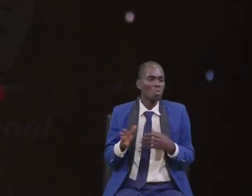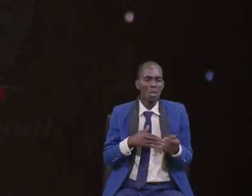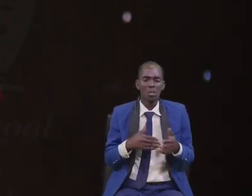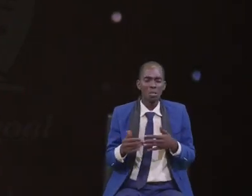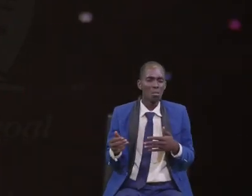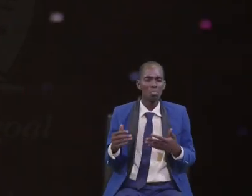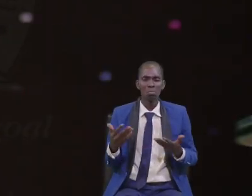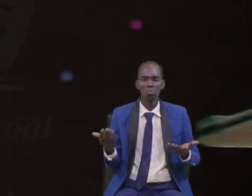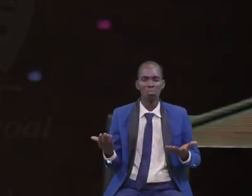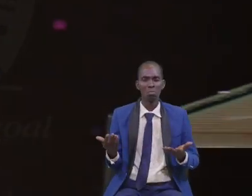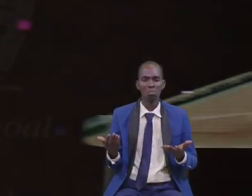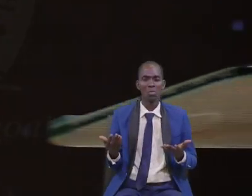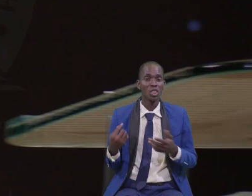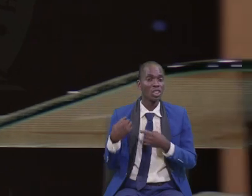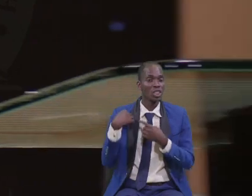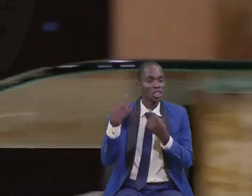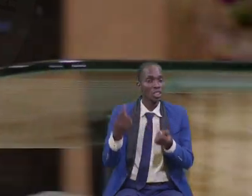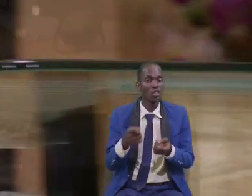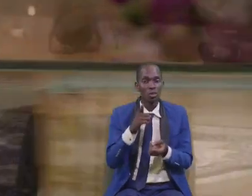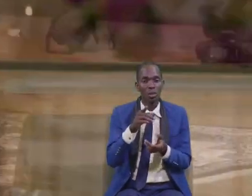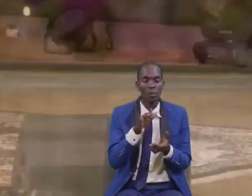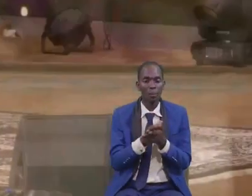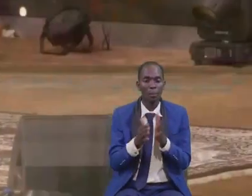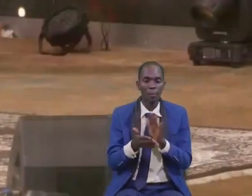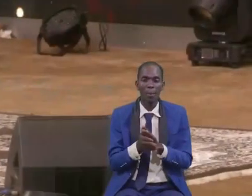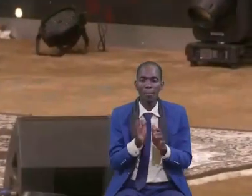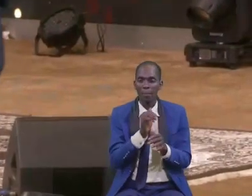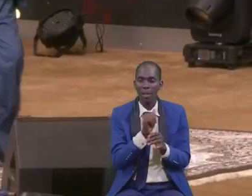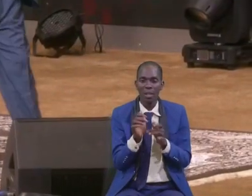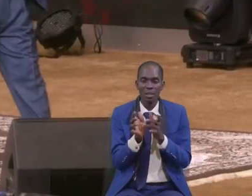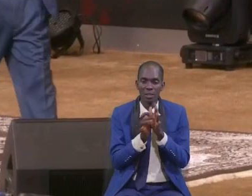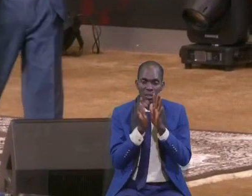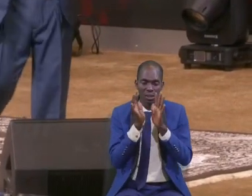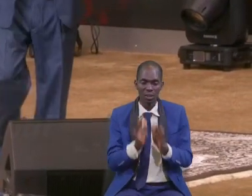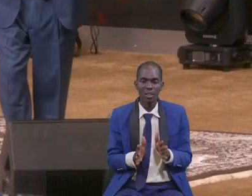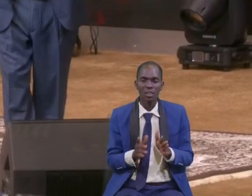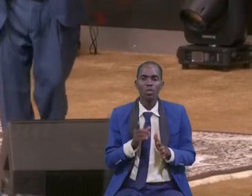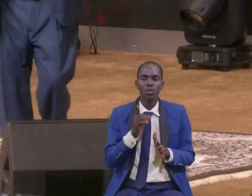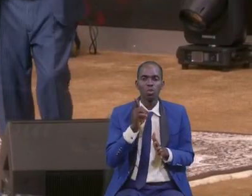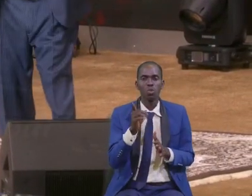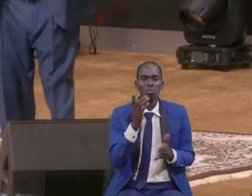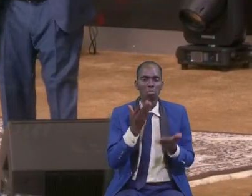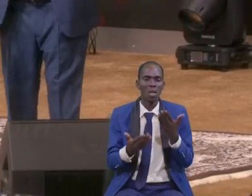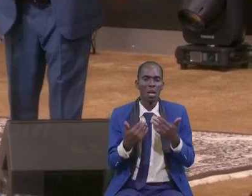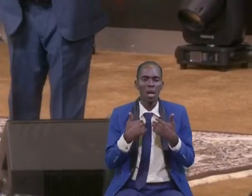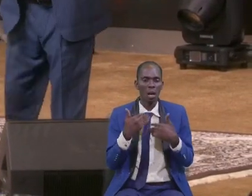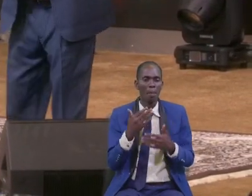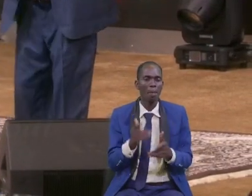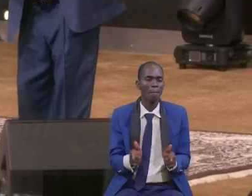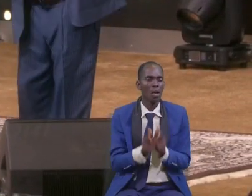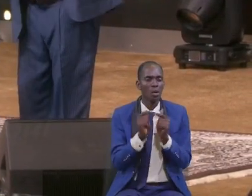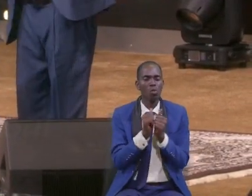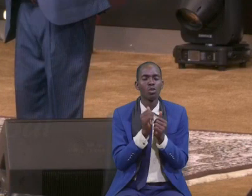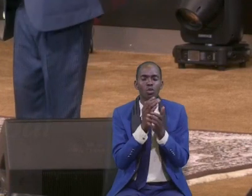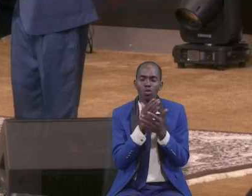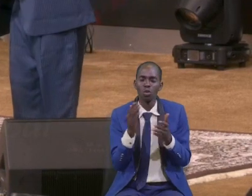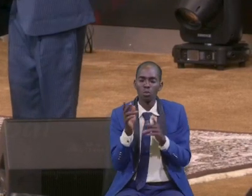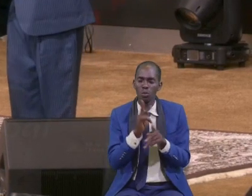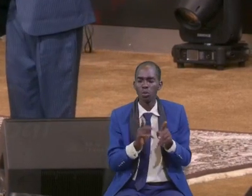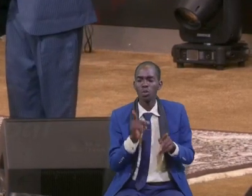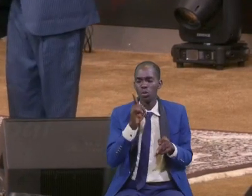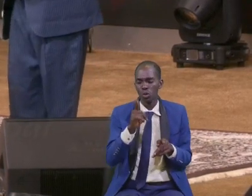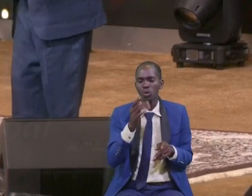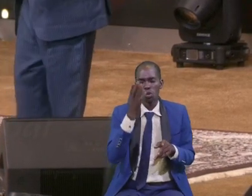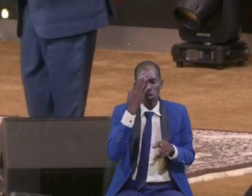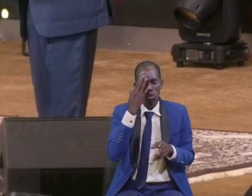with. Since you became a Christian, you might have lived with, you know, some people that you are familiar with. Then later you came